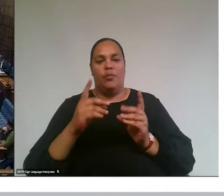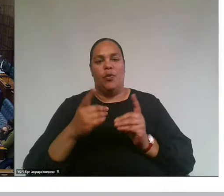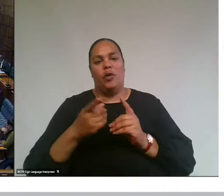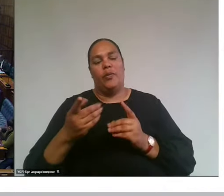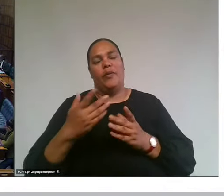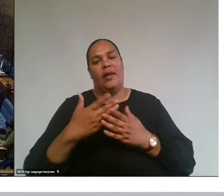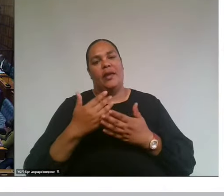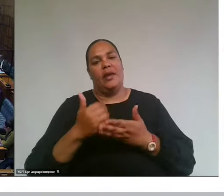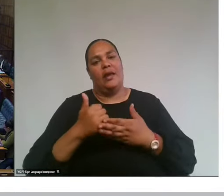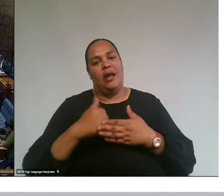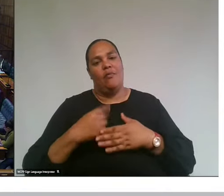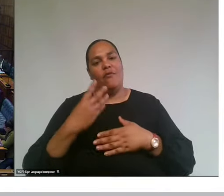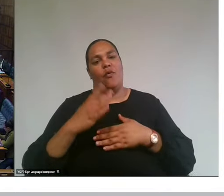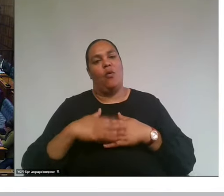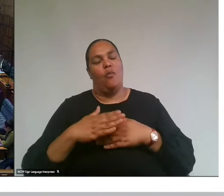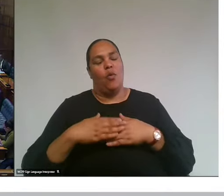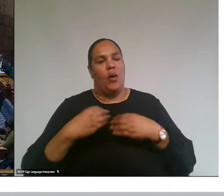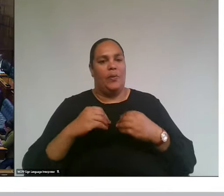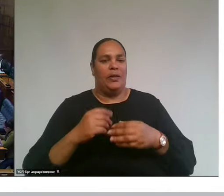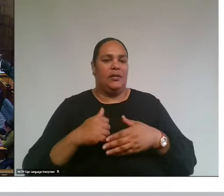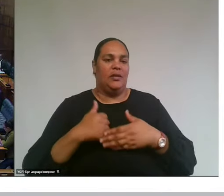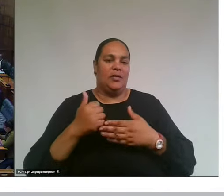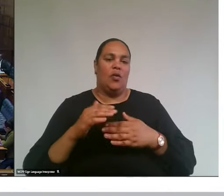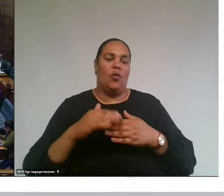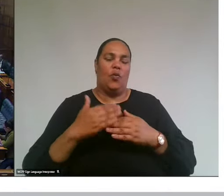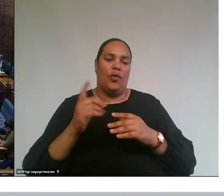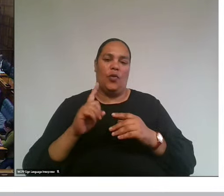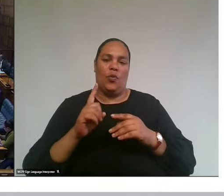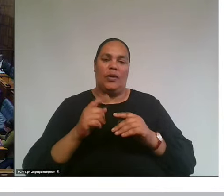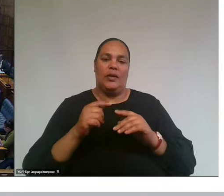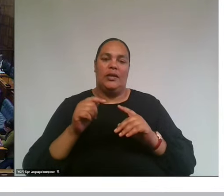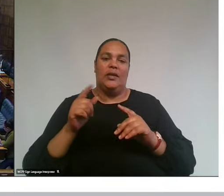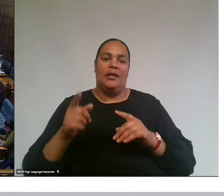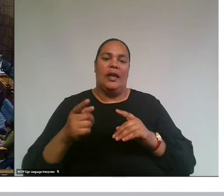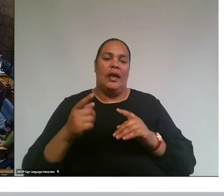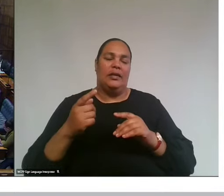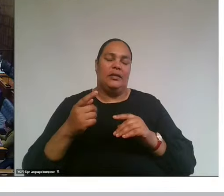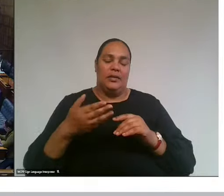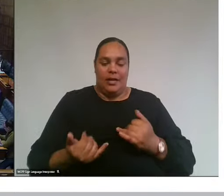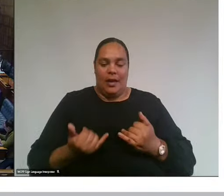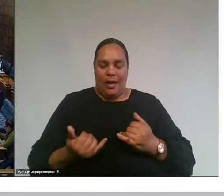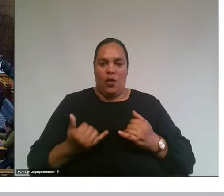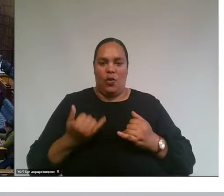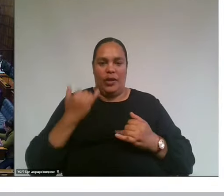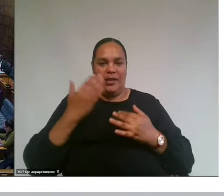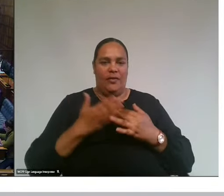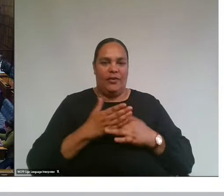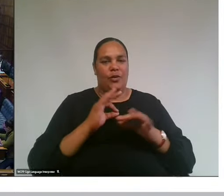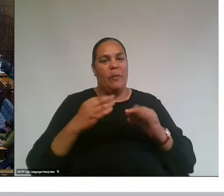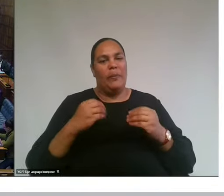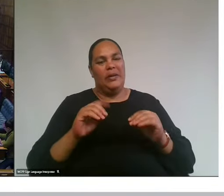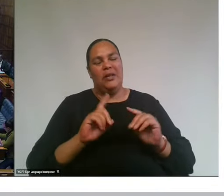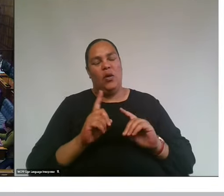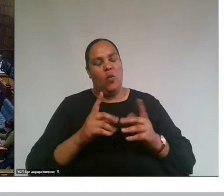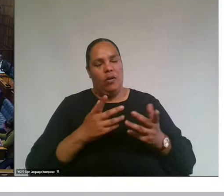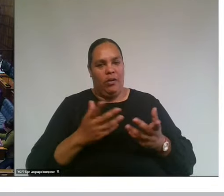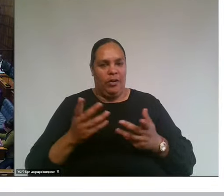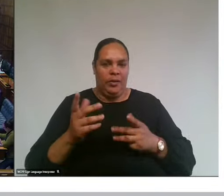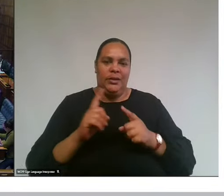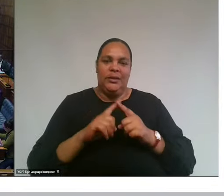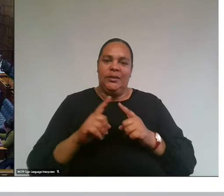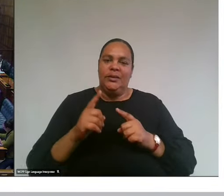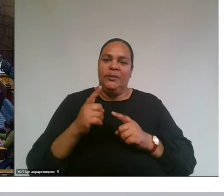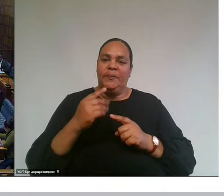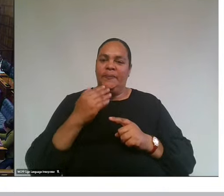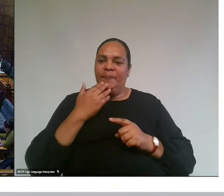to assist four more businesses with existing interventions what kind of businesses is this you know give us